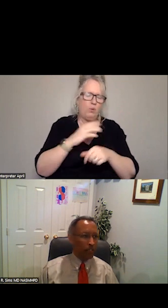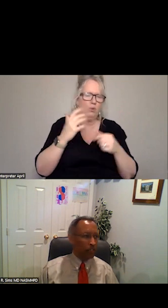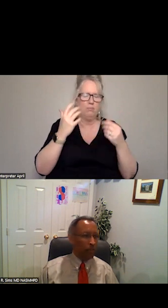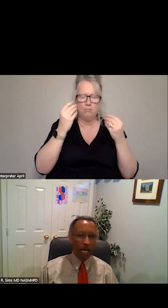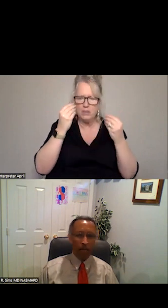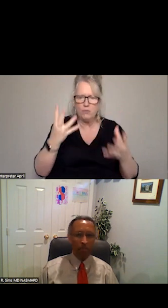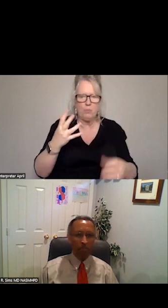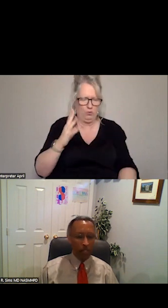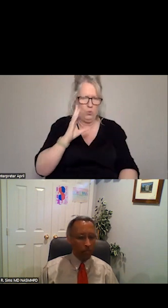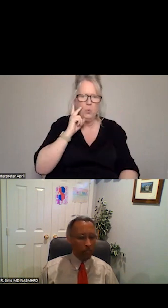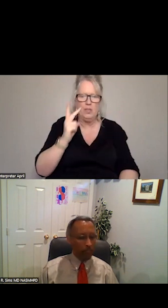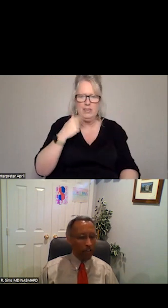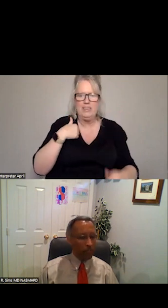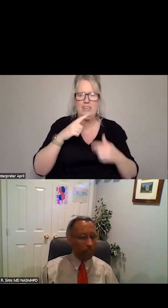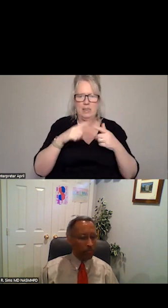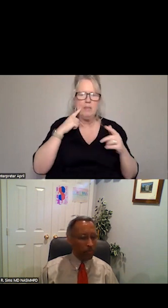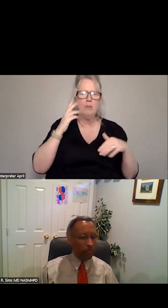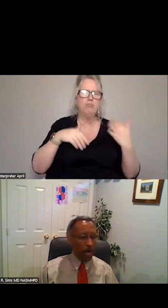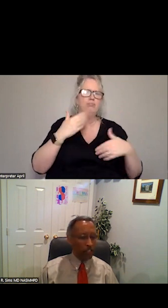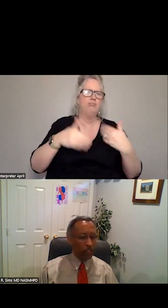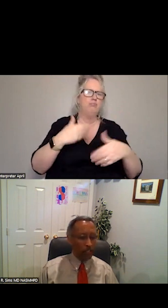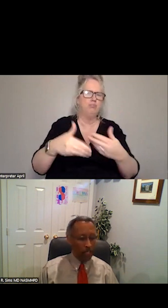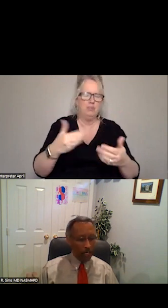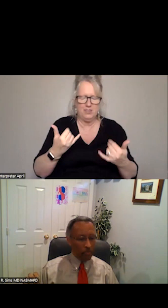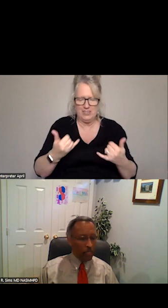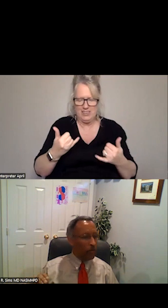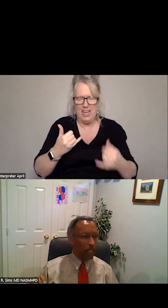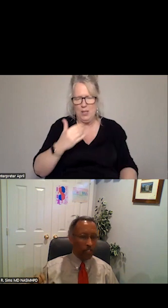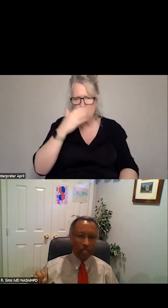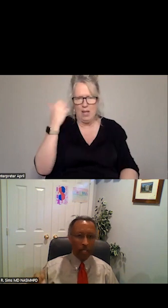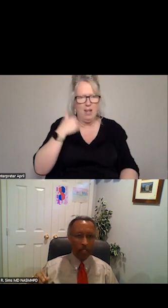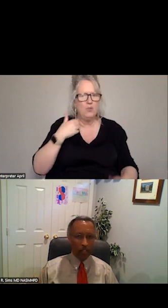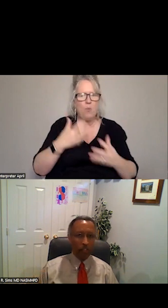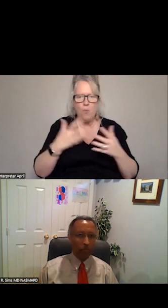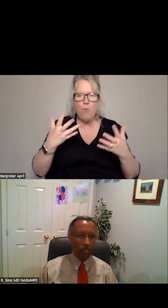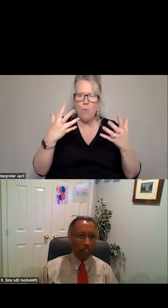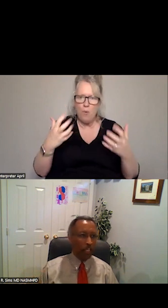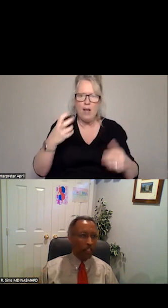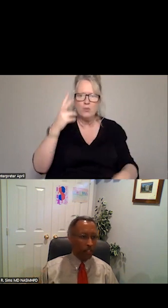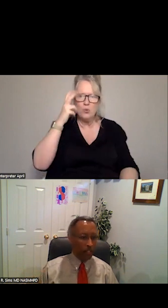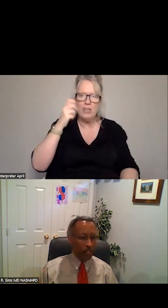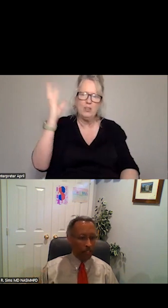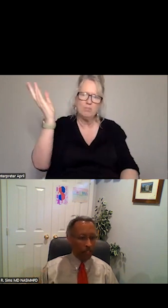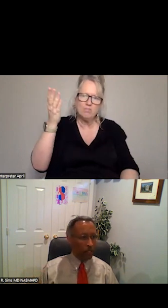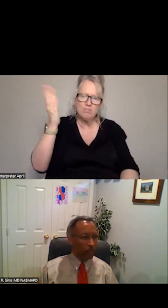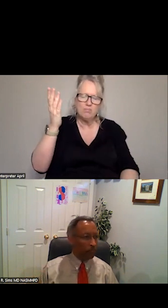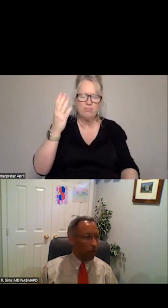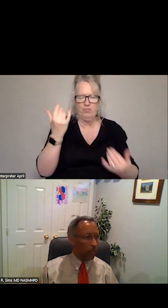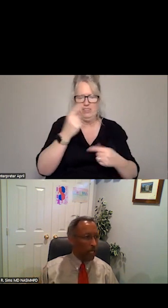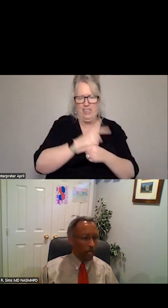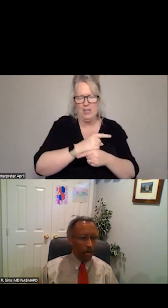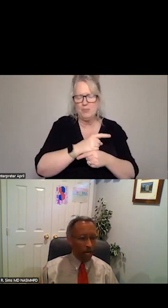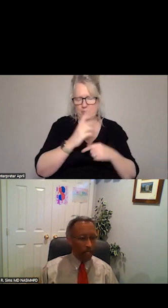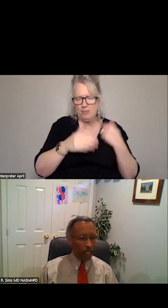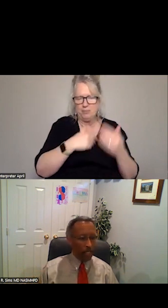So you'll see me kind of move a little bit faster through the process because I really want to hear this feature presentation as it goes